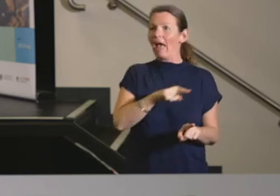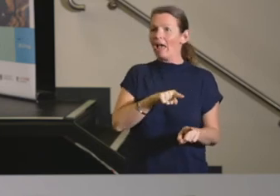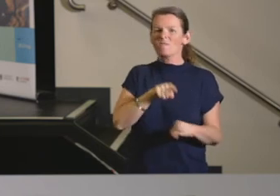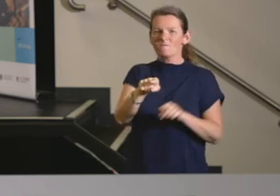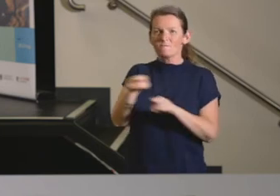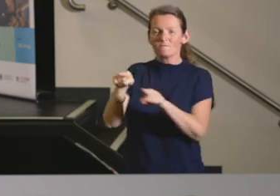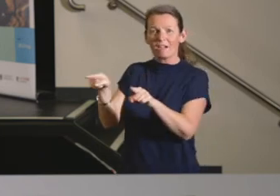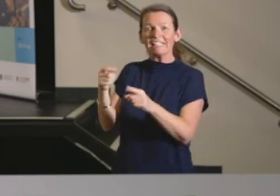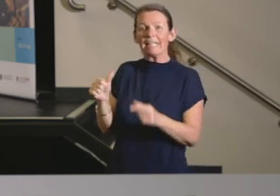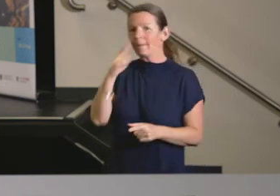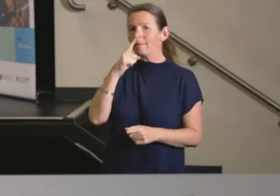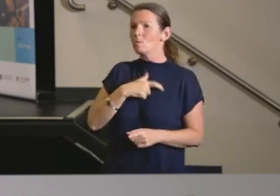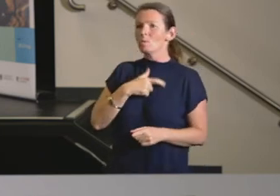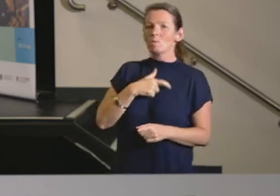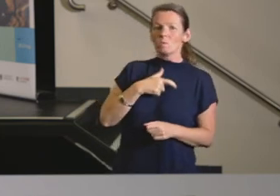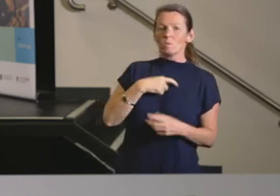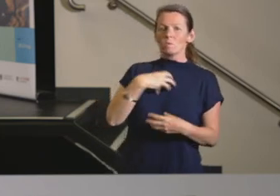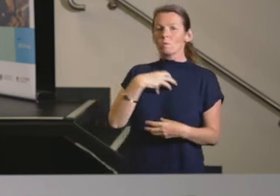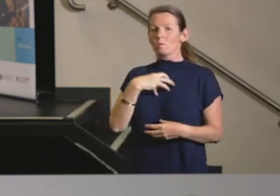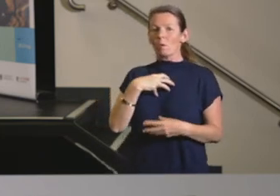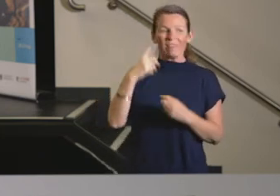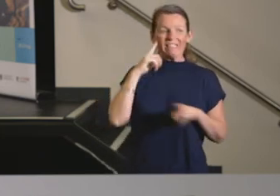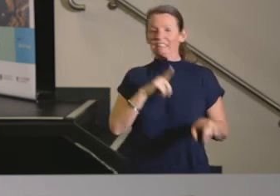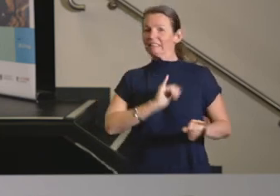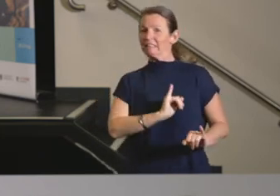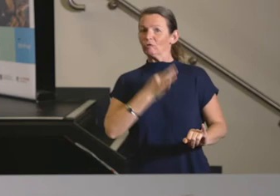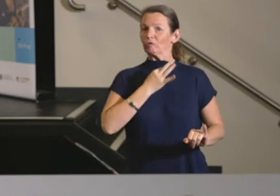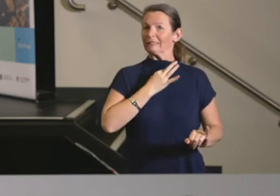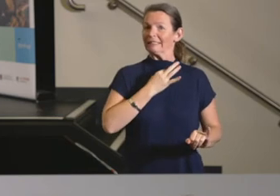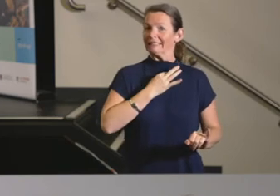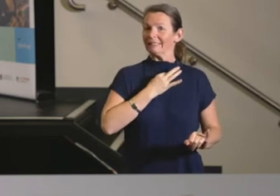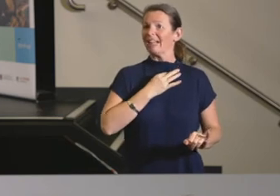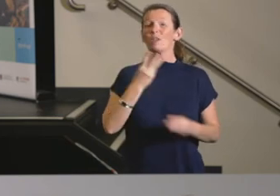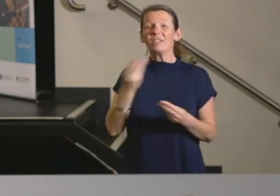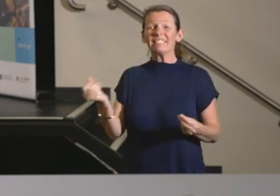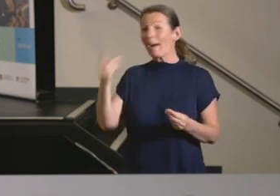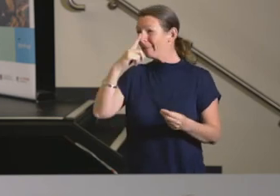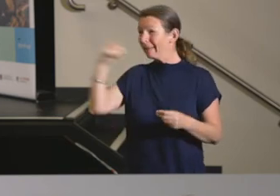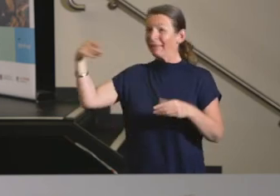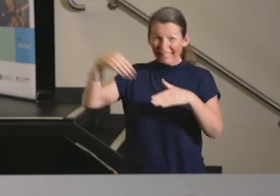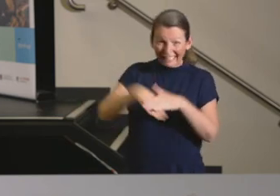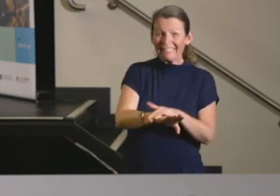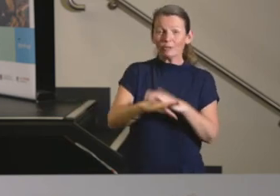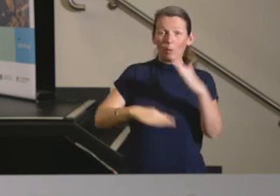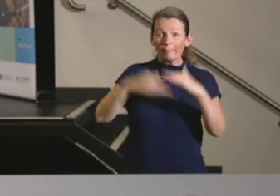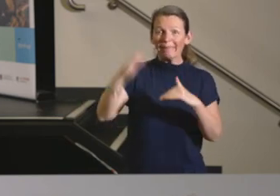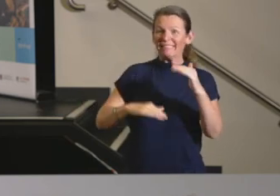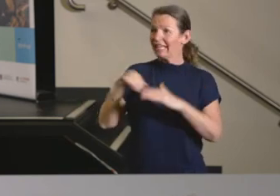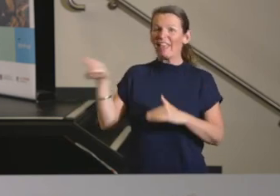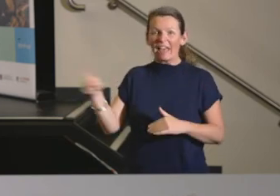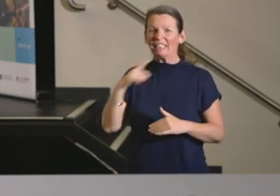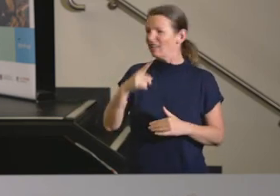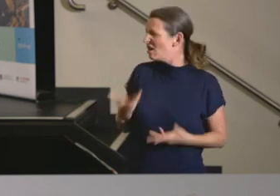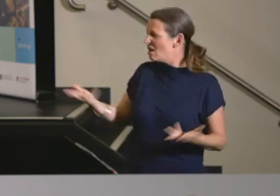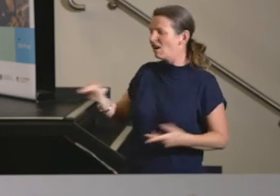in various rooms dotted around our building because of physical, so intruders who came into the building making physical threats about us, accusing